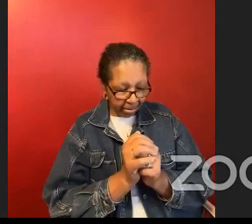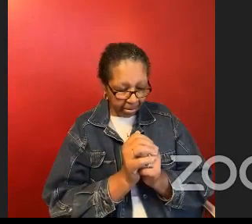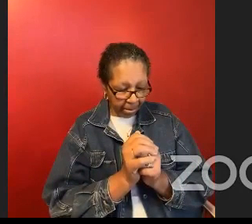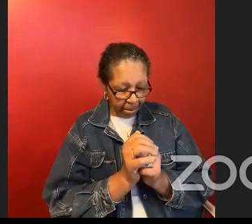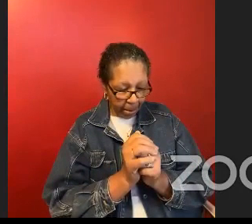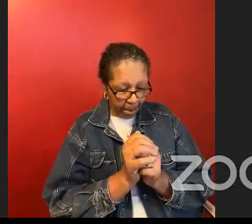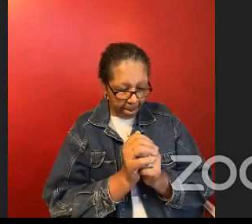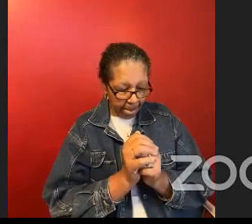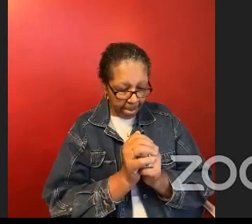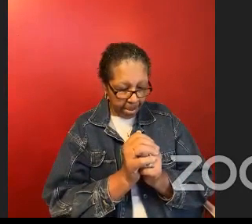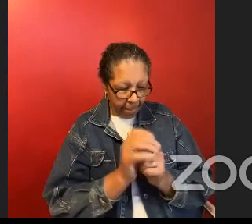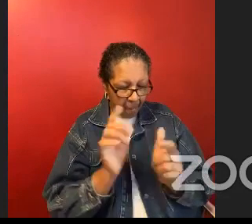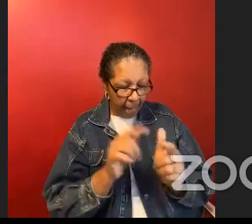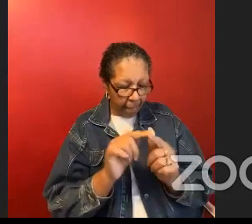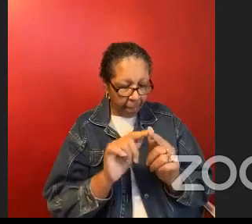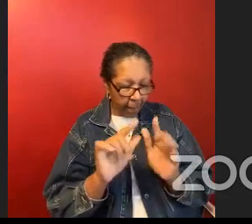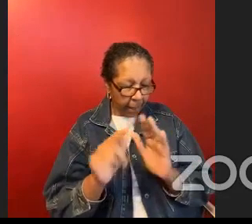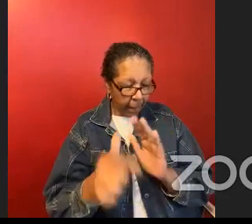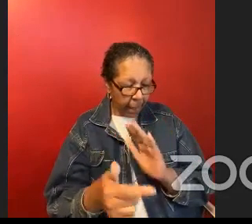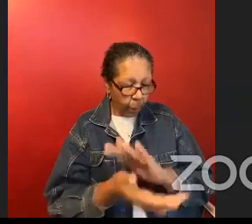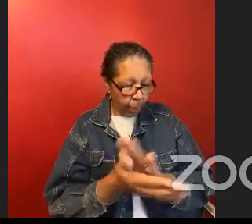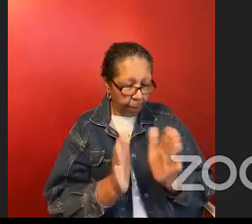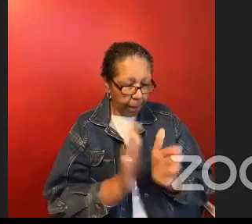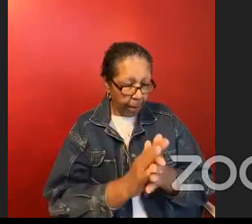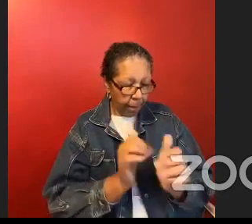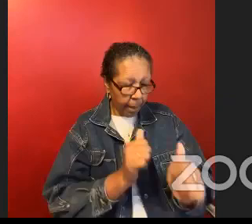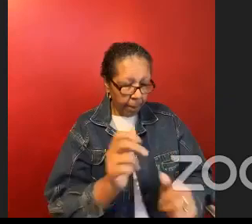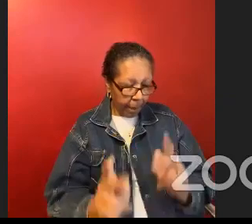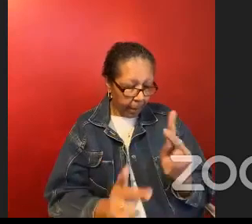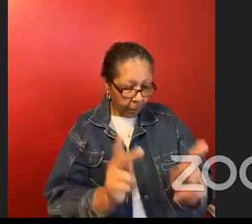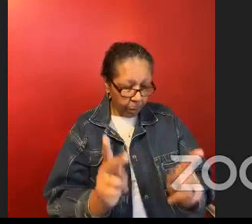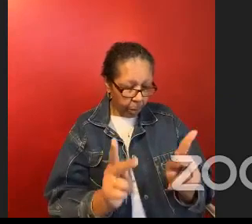the ones who would be sent, were